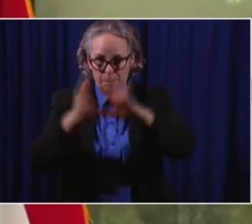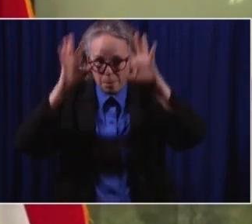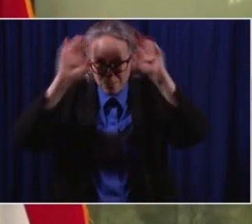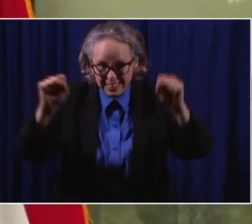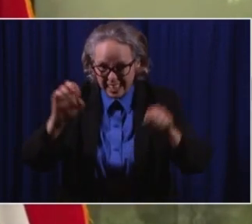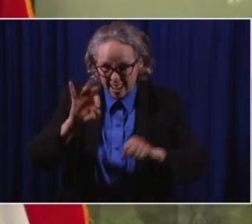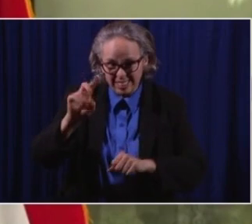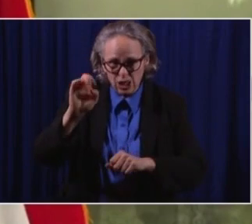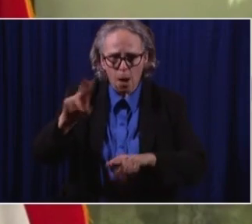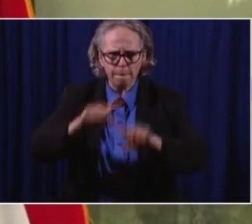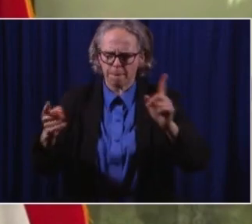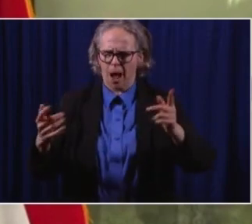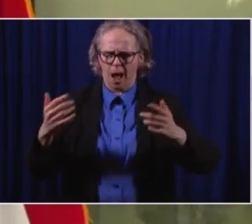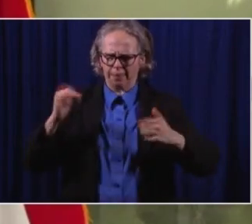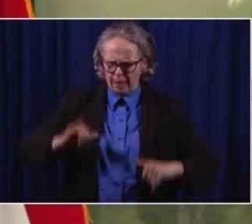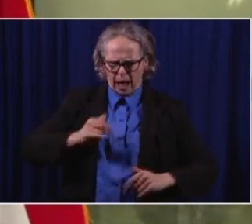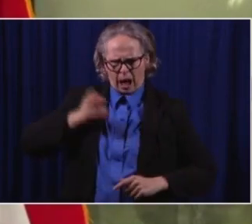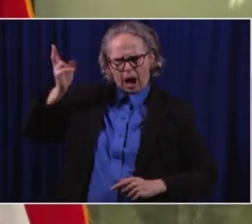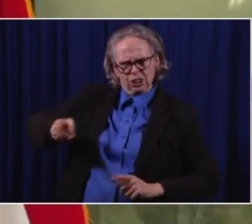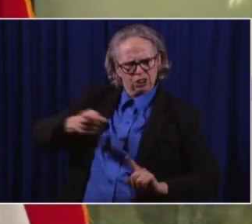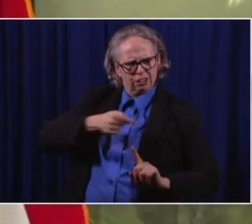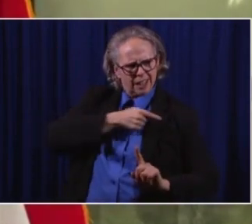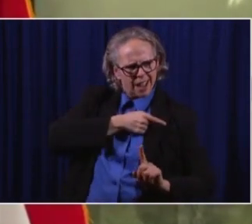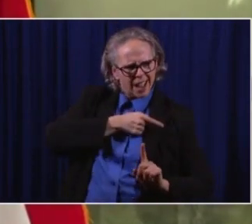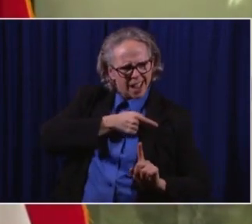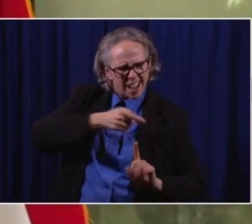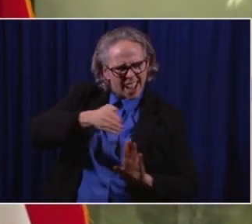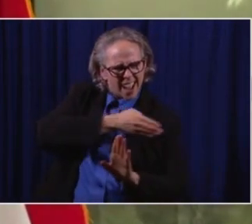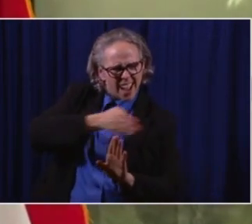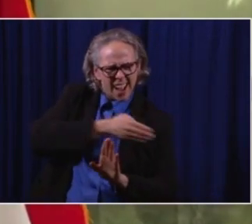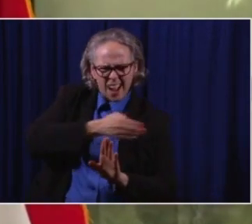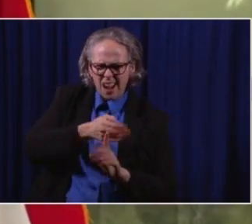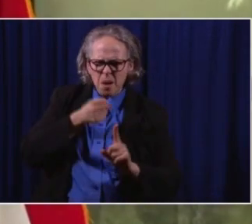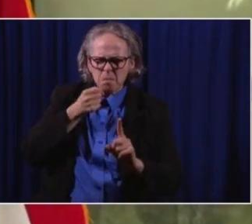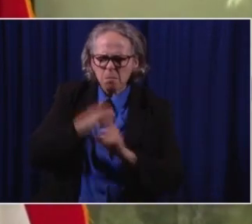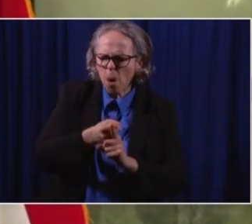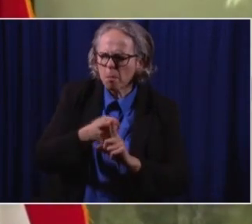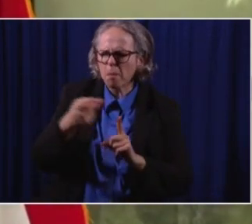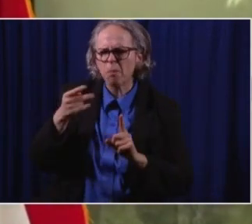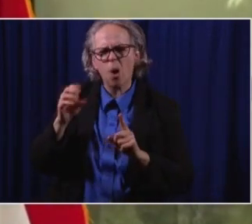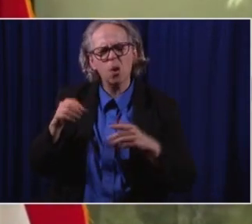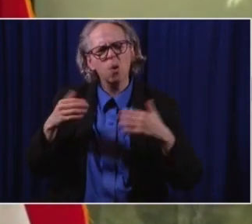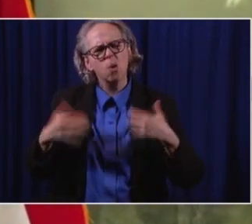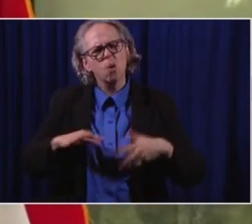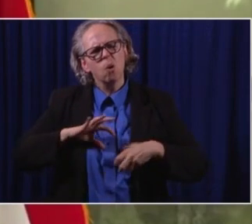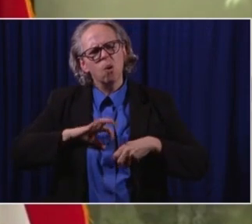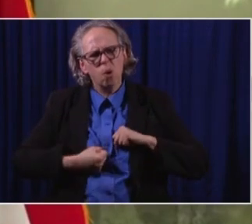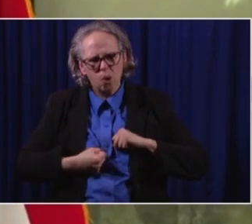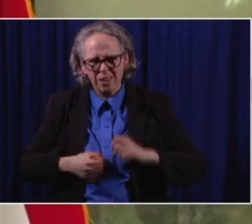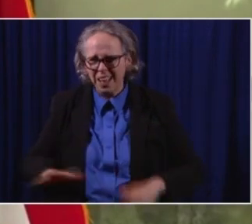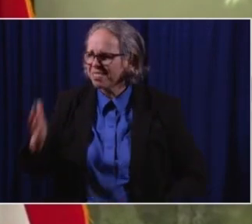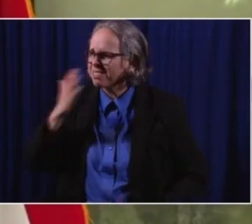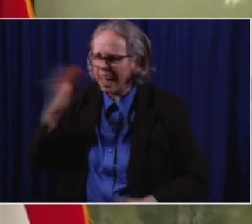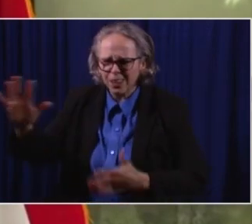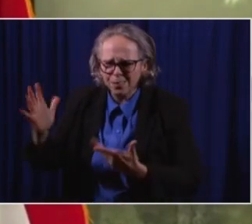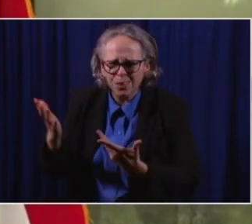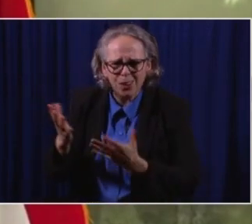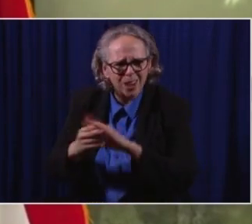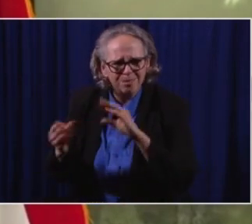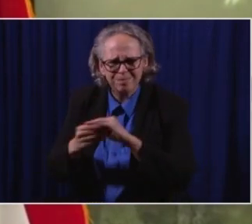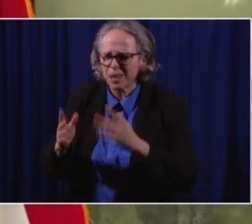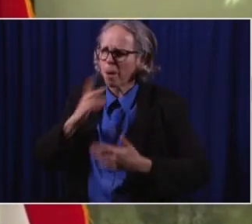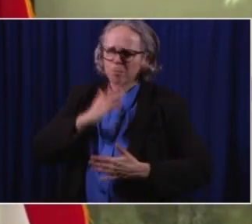got polio and had to fight his way back from that. So, well, thank you very much. We appreciate